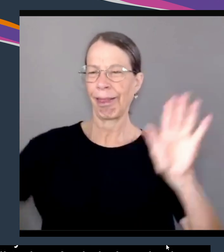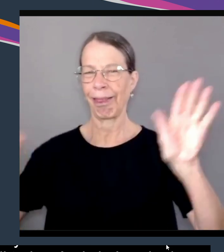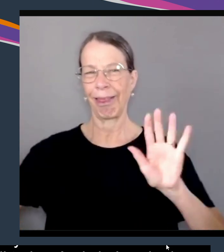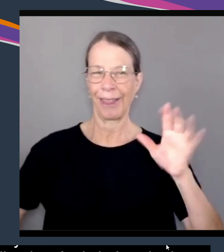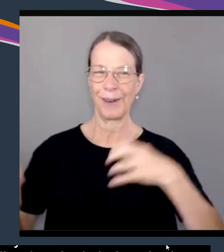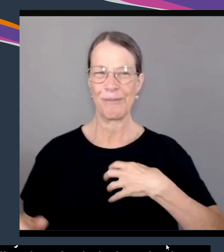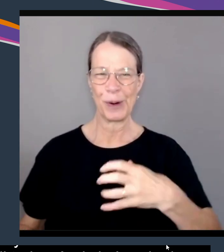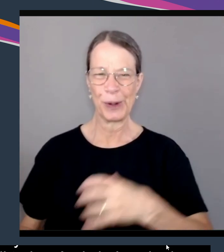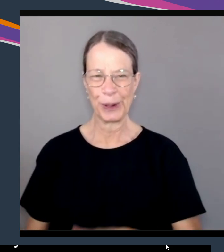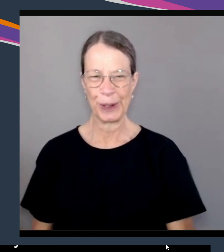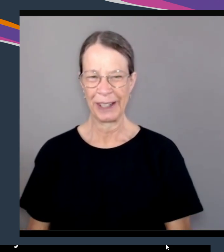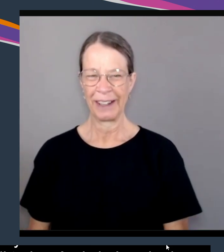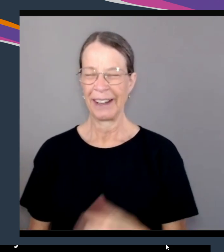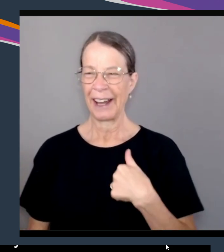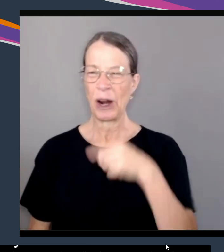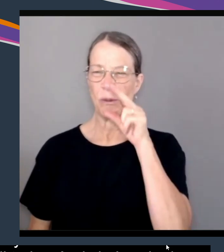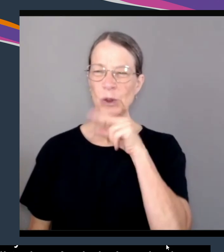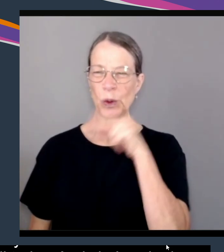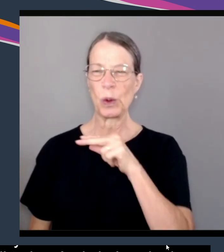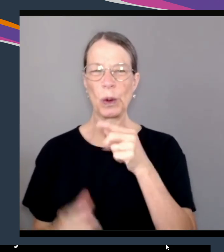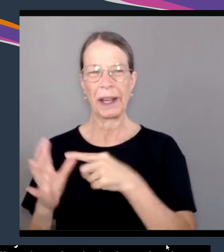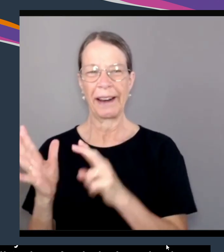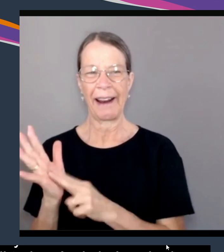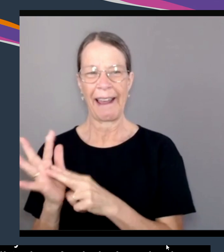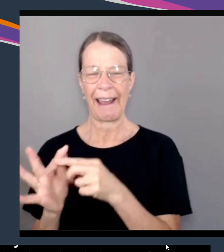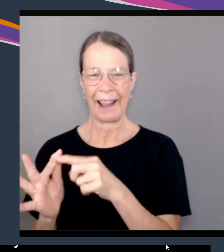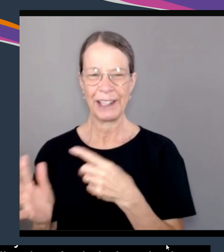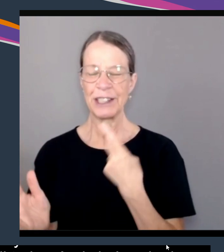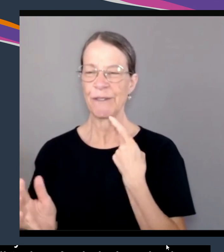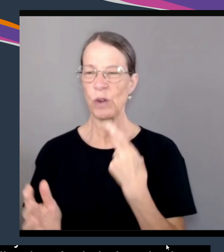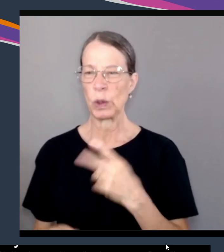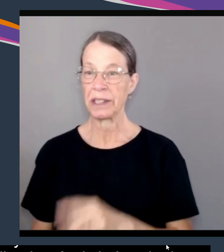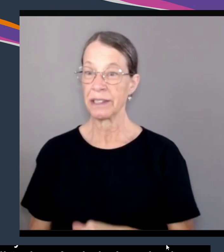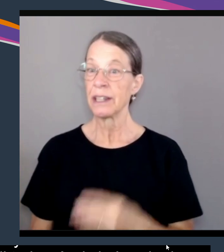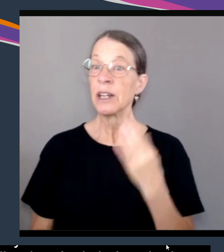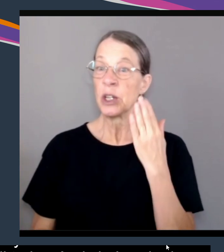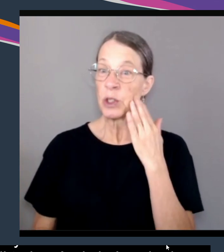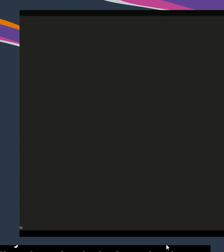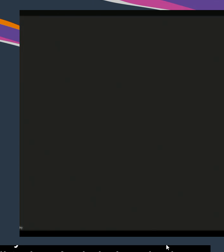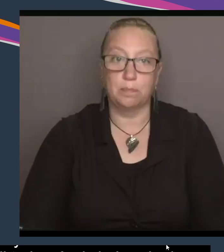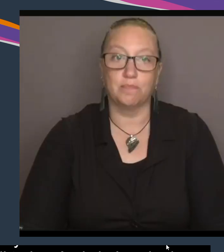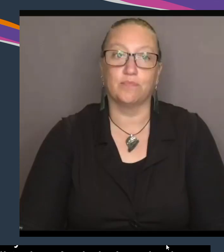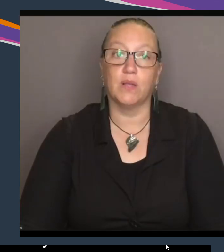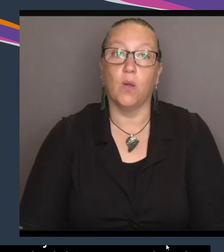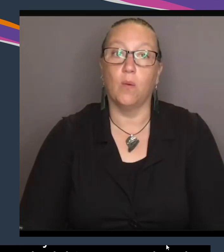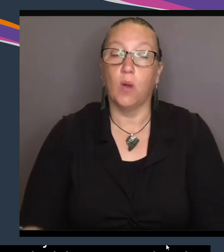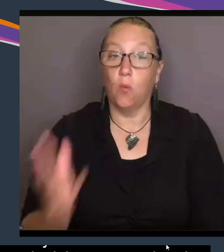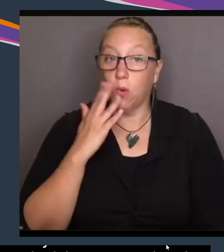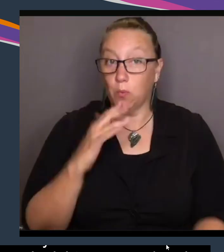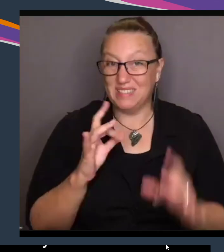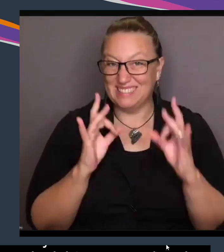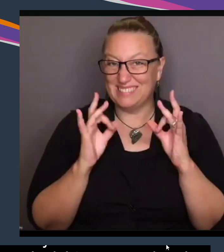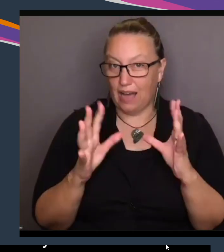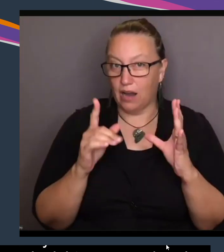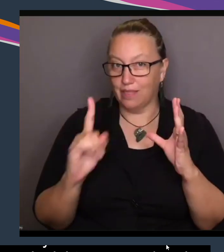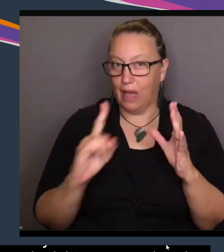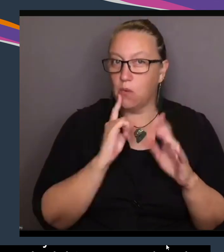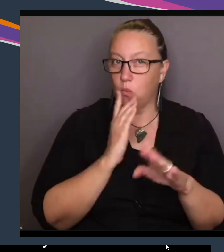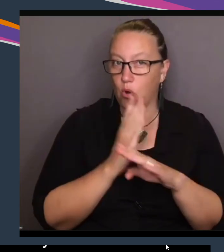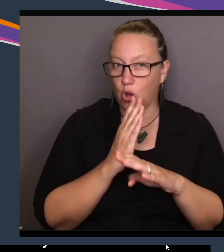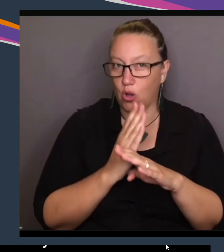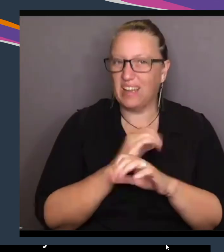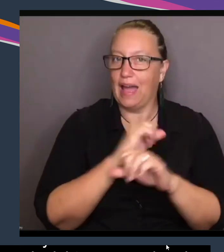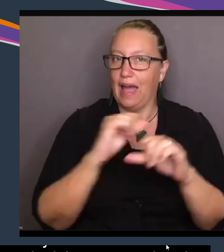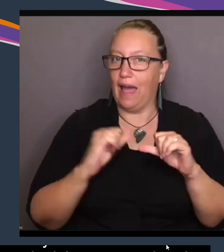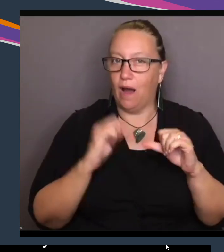And I'm speaking in Anne's voice. When we began that work, the vision was clear. We wanted a national disability